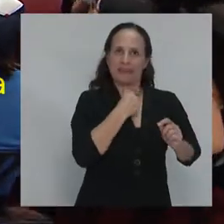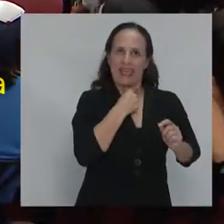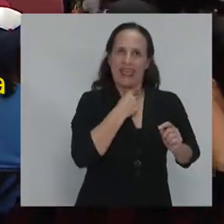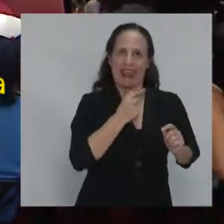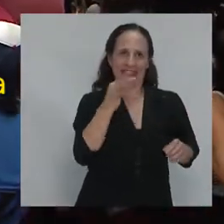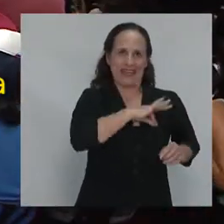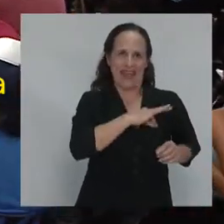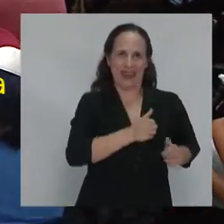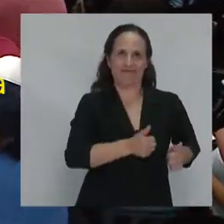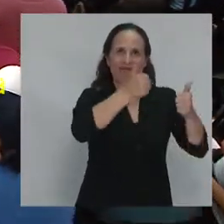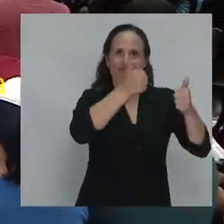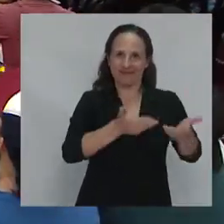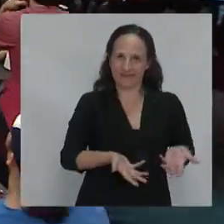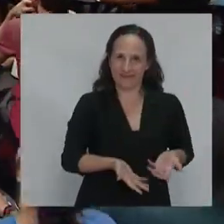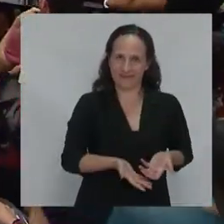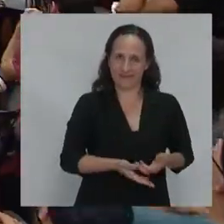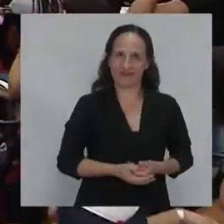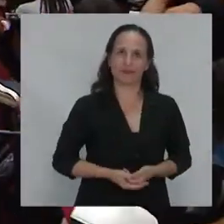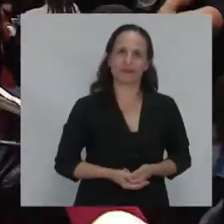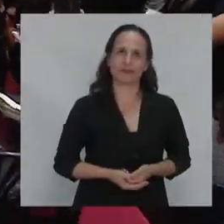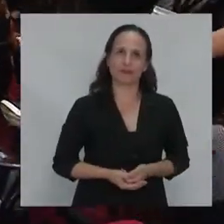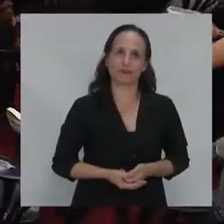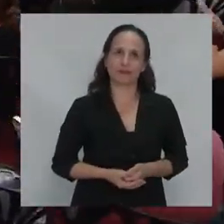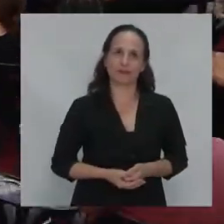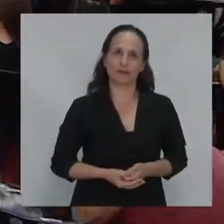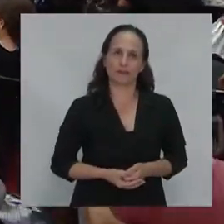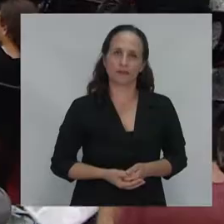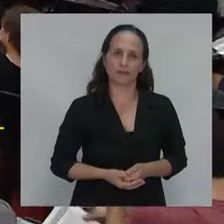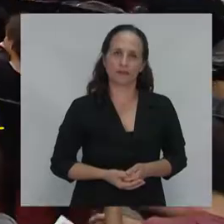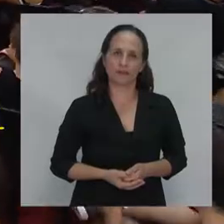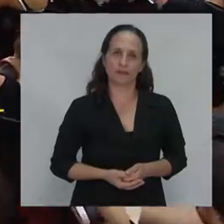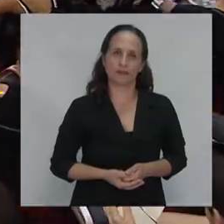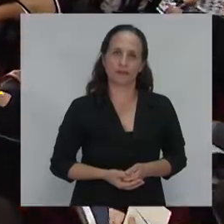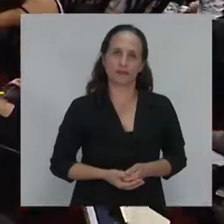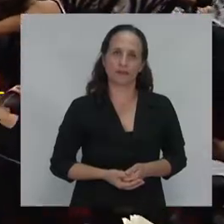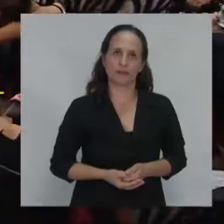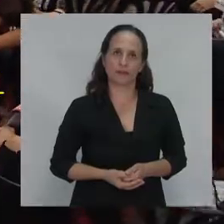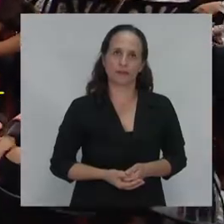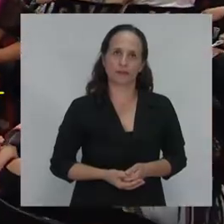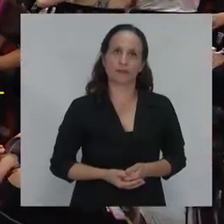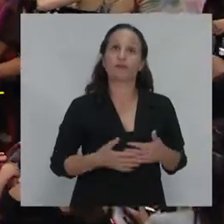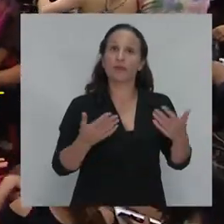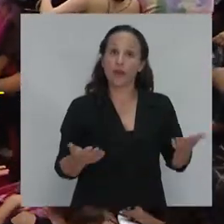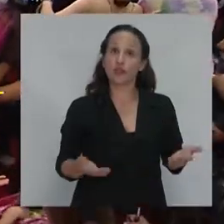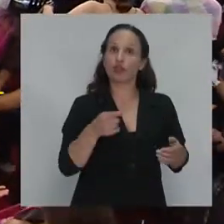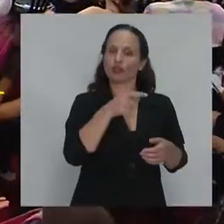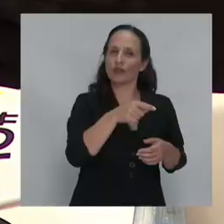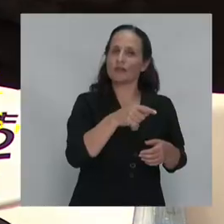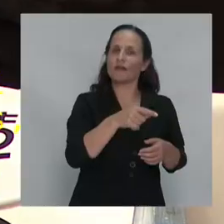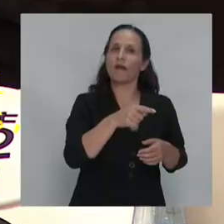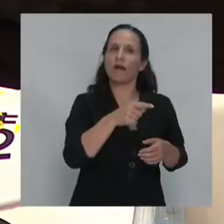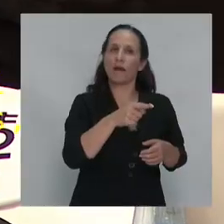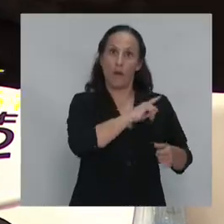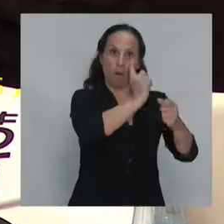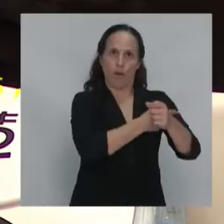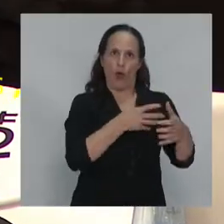reaction was a powerful political global reaction from the center of power which is the capitalist class so